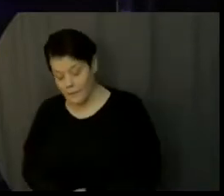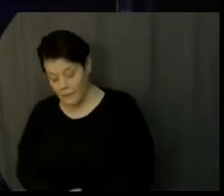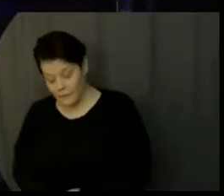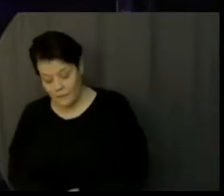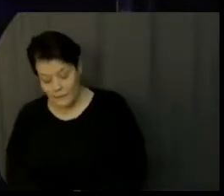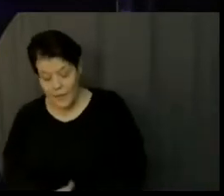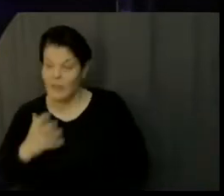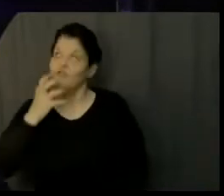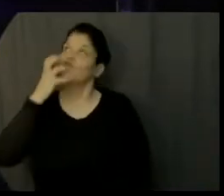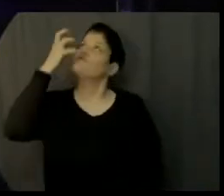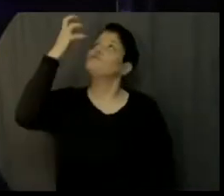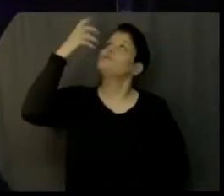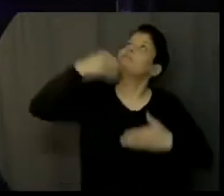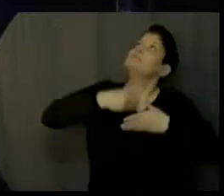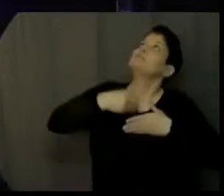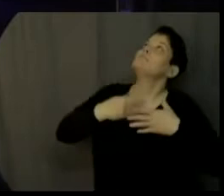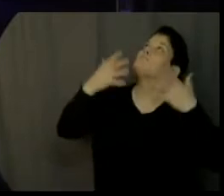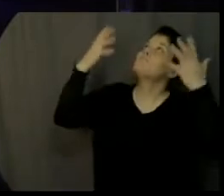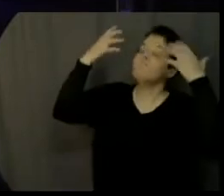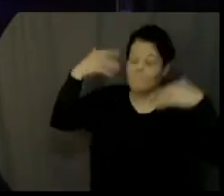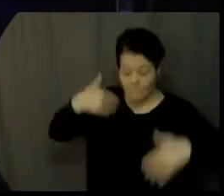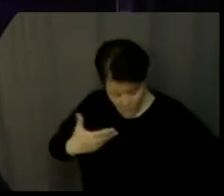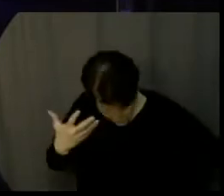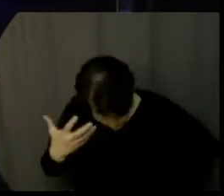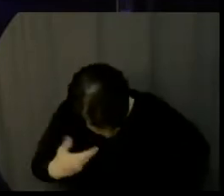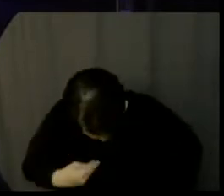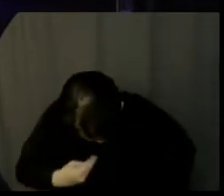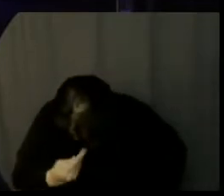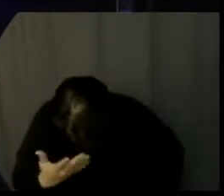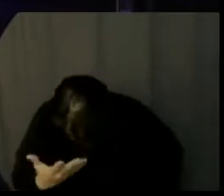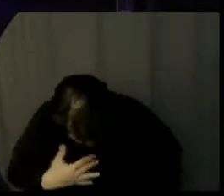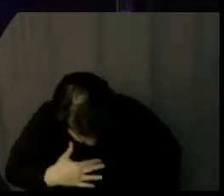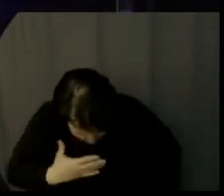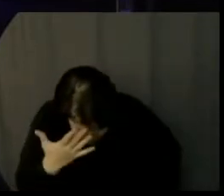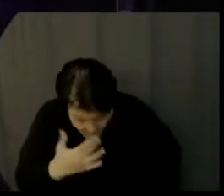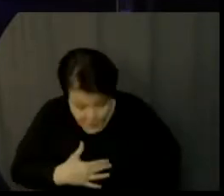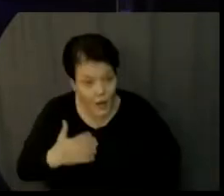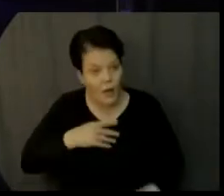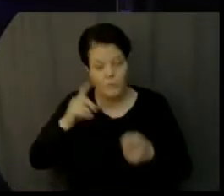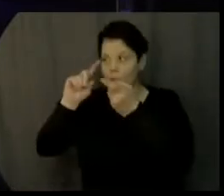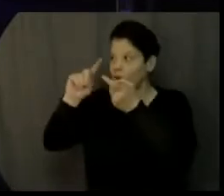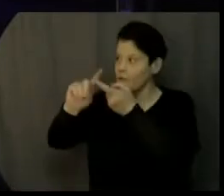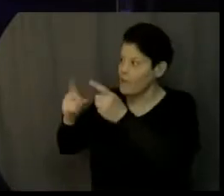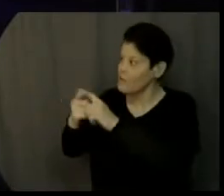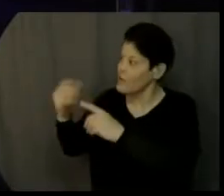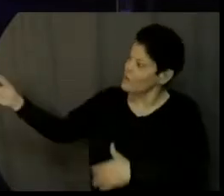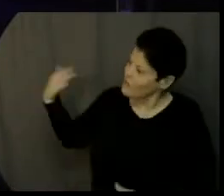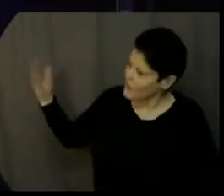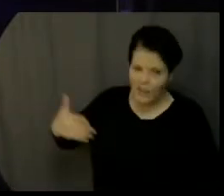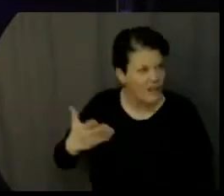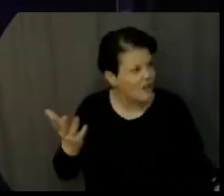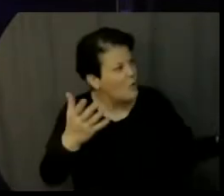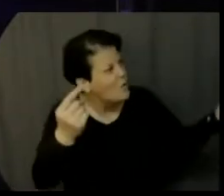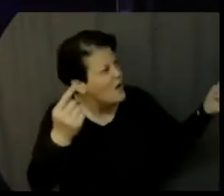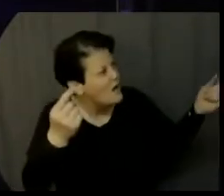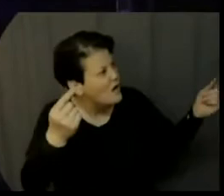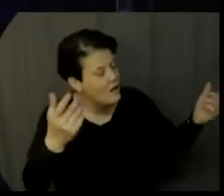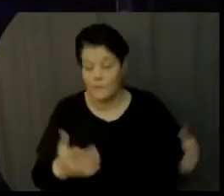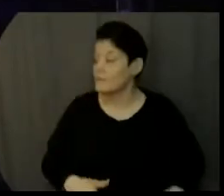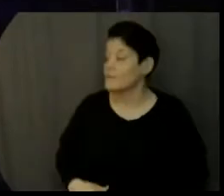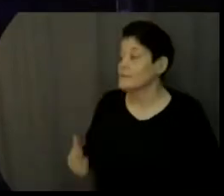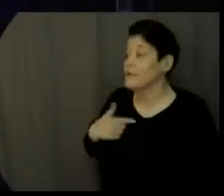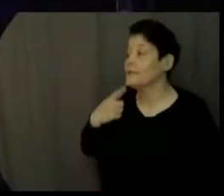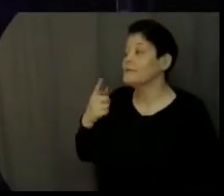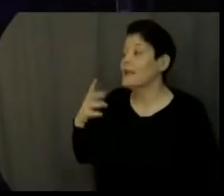I'm screaming at myself. I'm screaming in the car. My buddy Donnie goes, what's going on? I said, I missed it again. We are